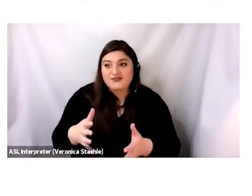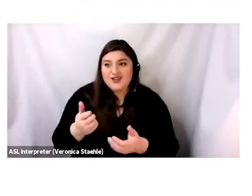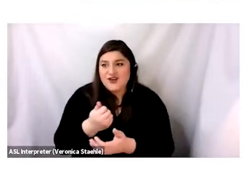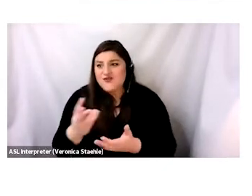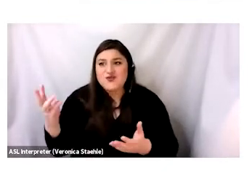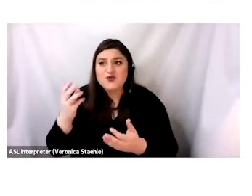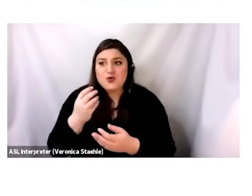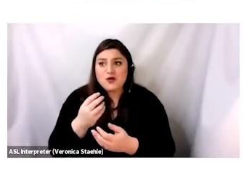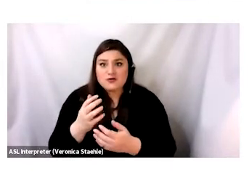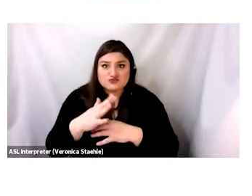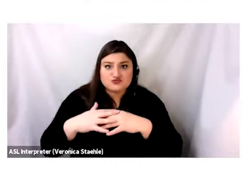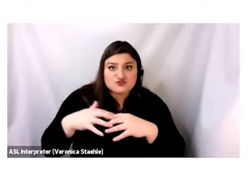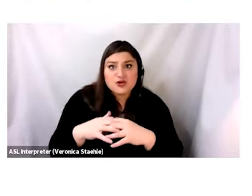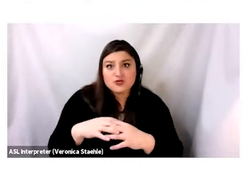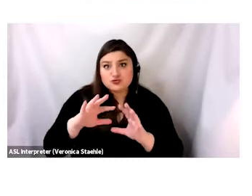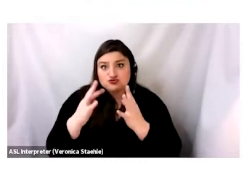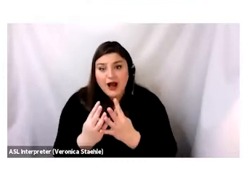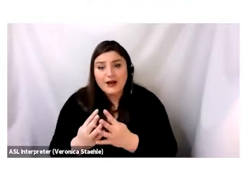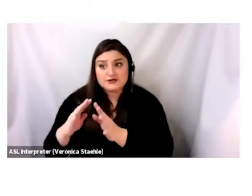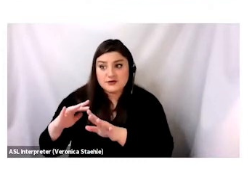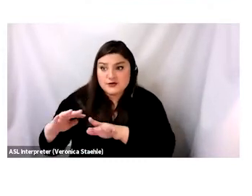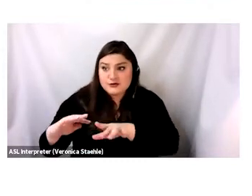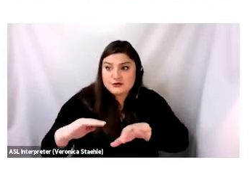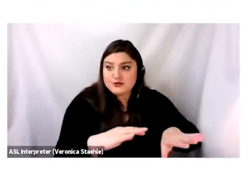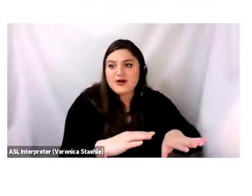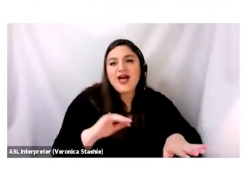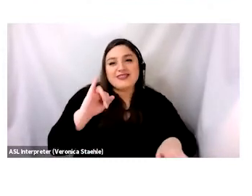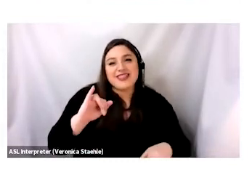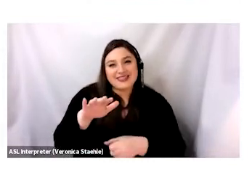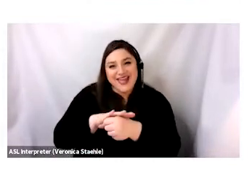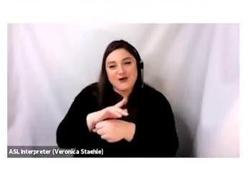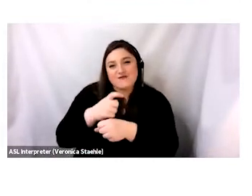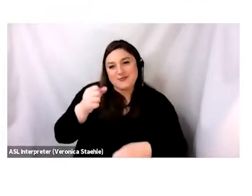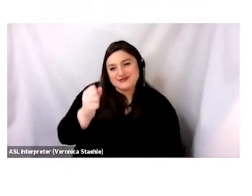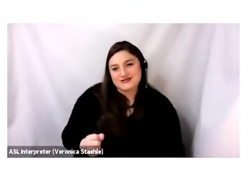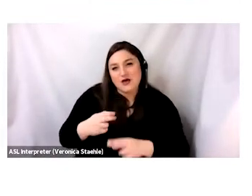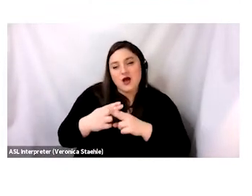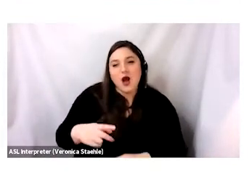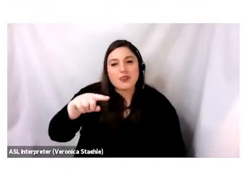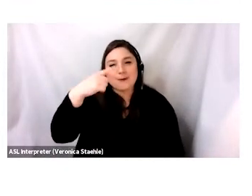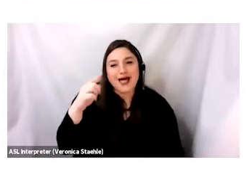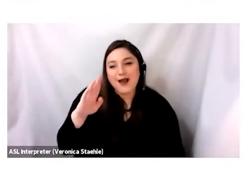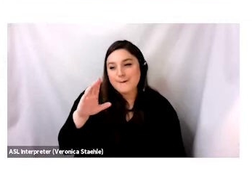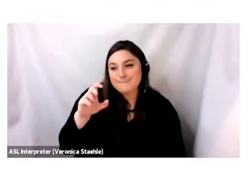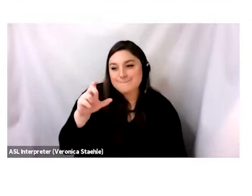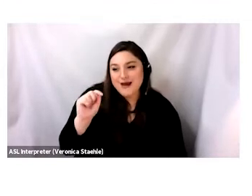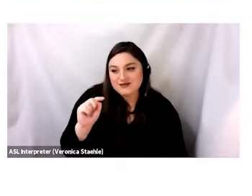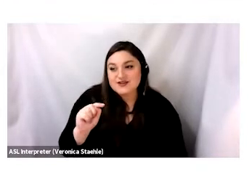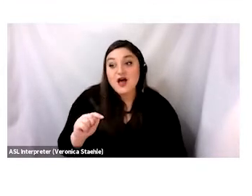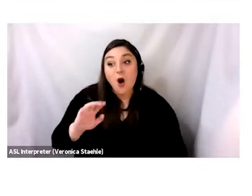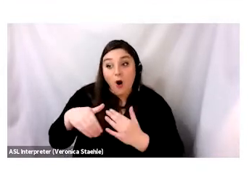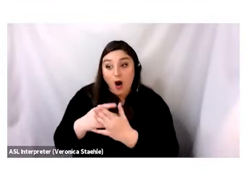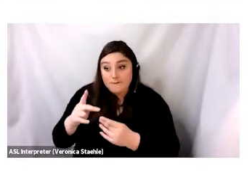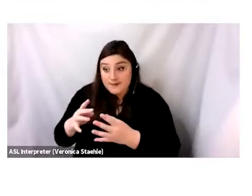Choctaw, as well as the Seminoles from the region in the South that was known as the Black Belt, resettling them